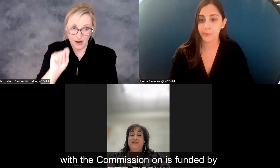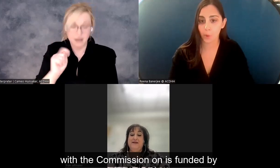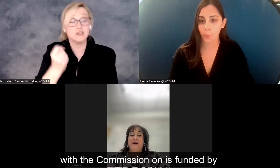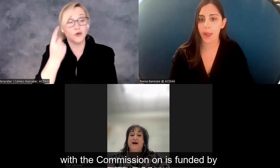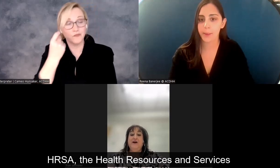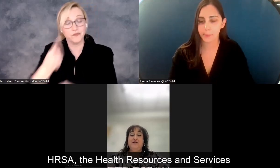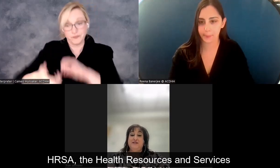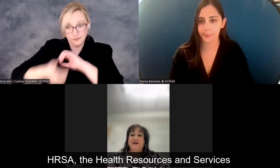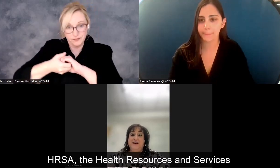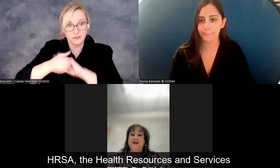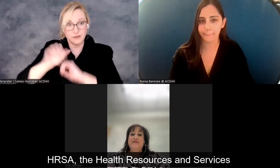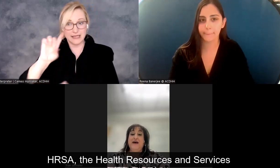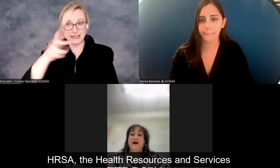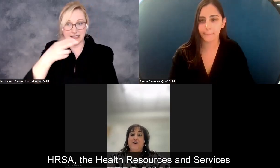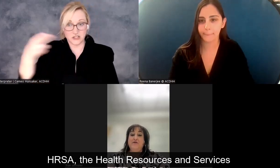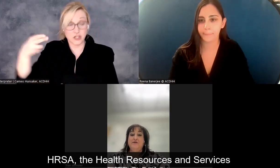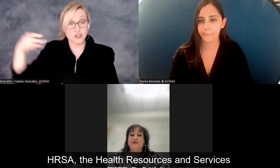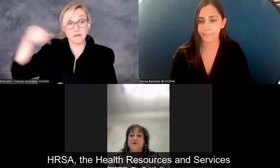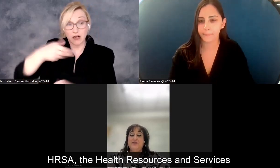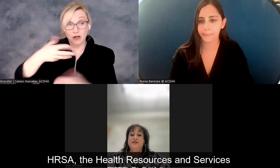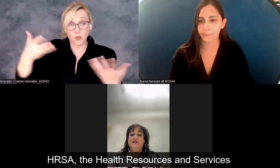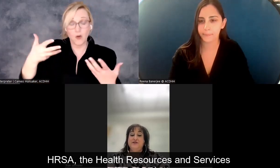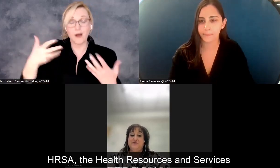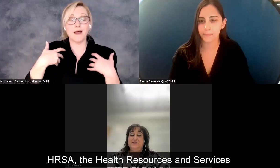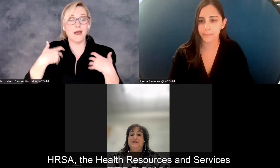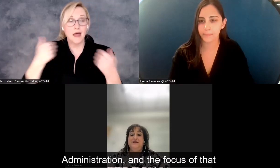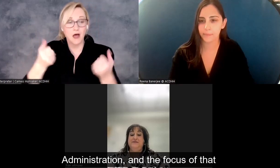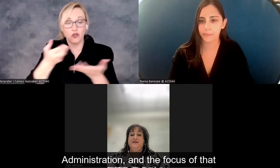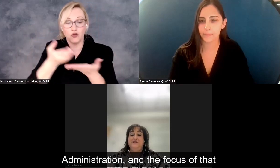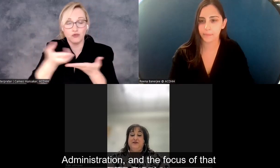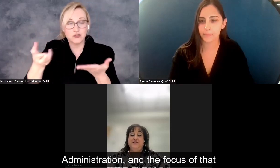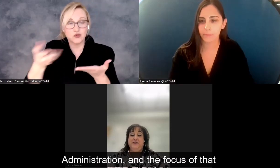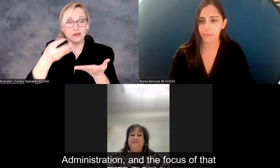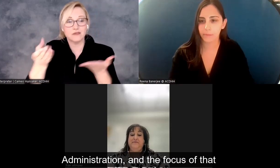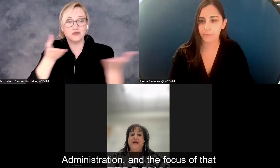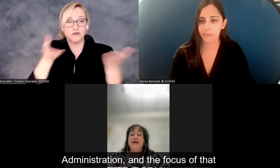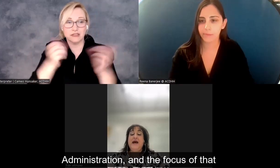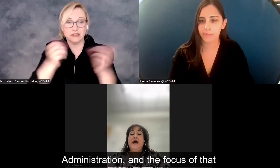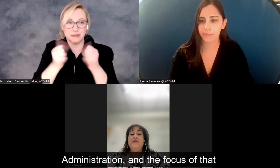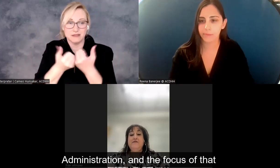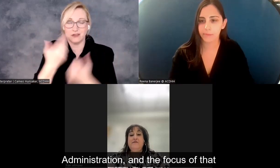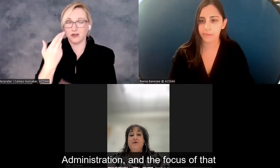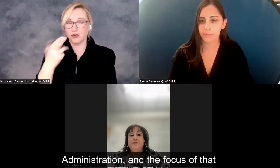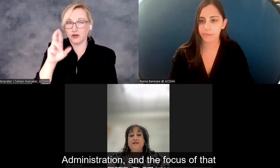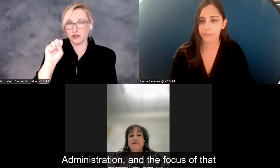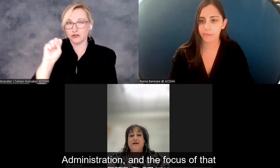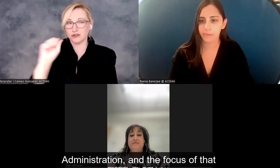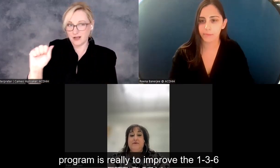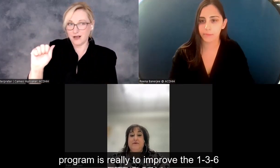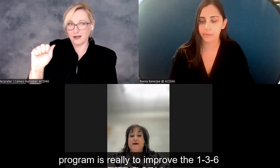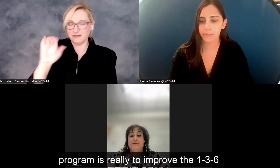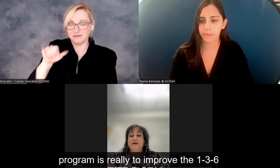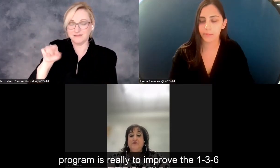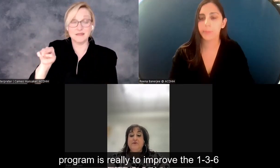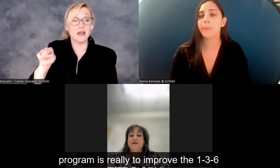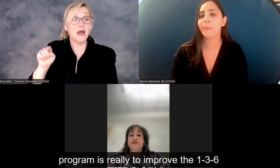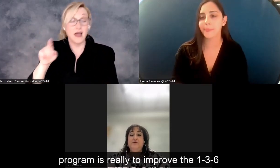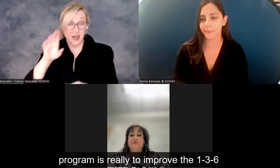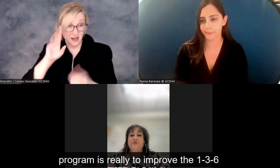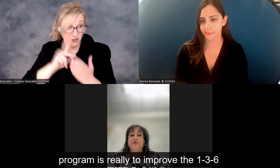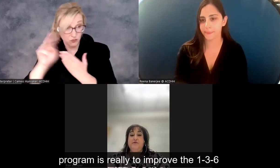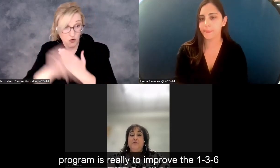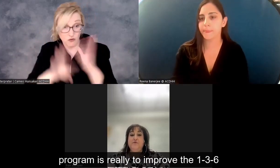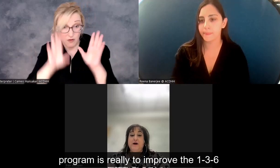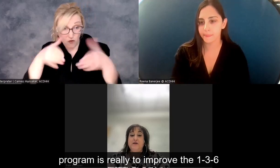is funded by HRSA, the Health Resources and Services Administration. And the focus of that program is really